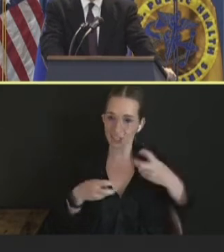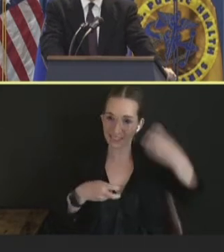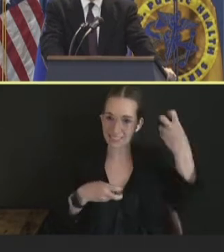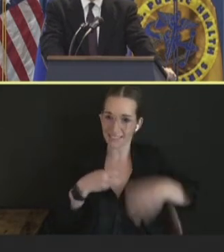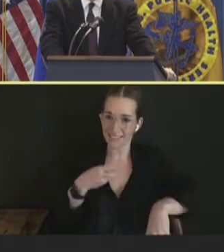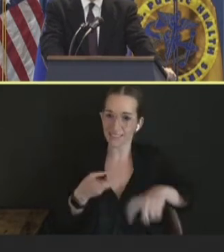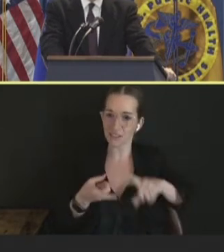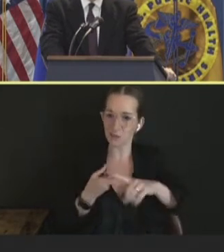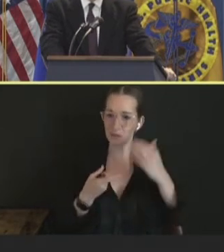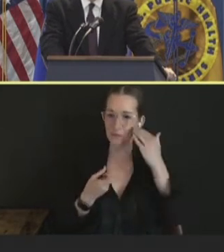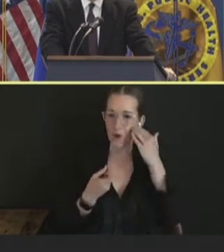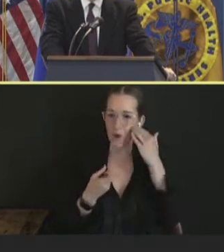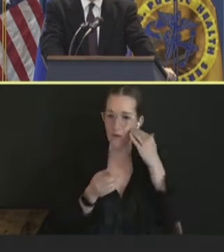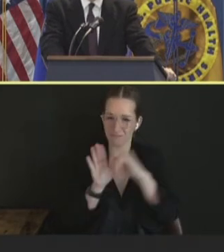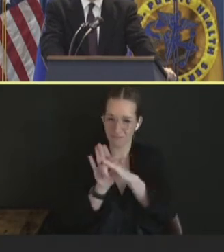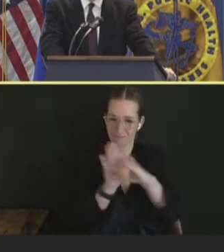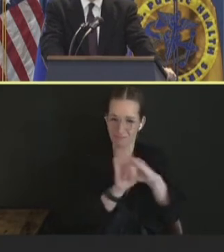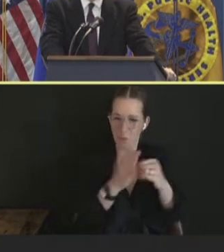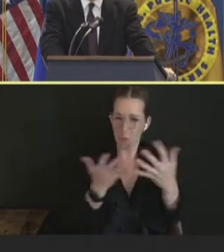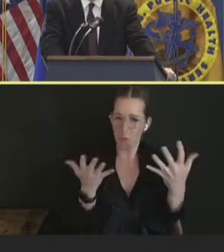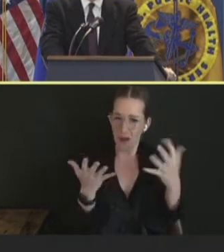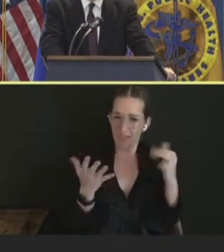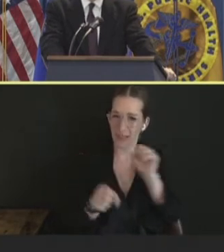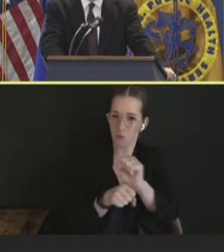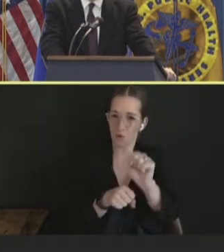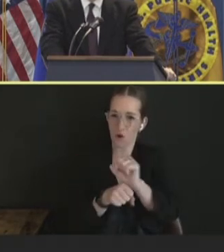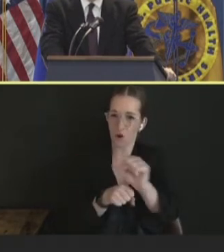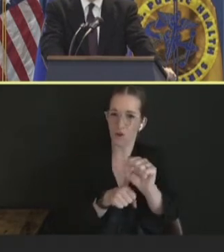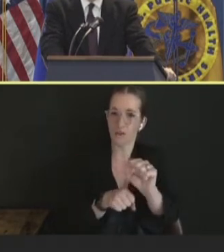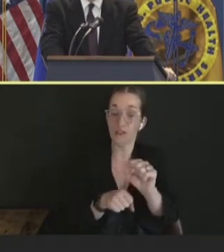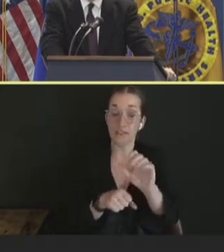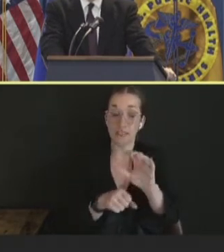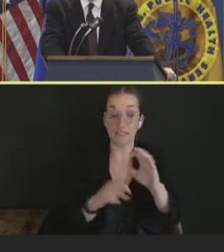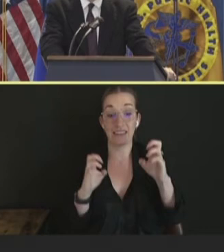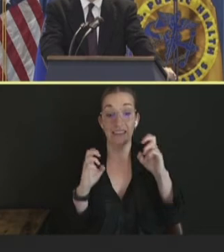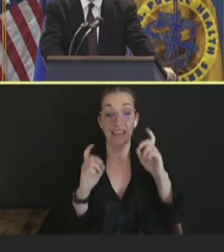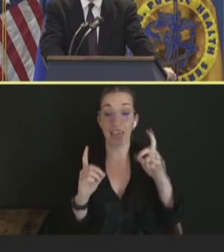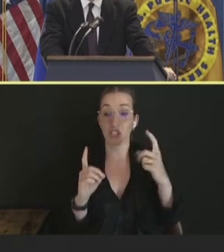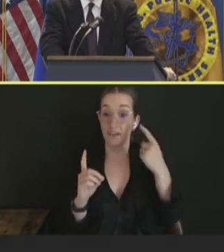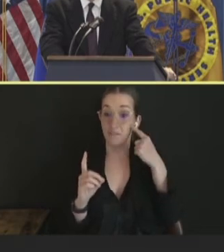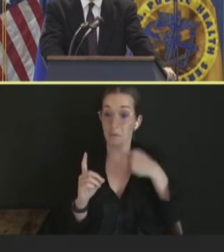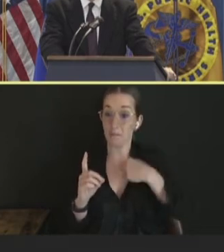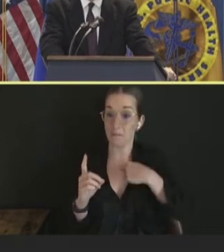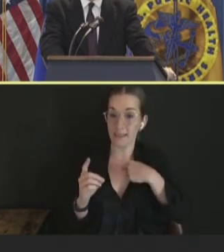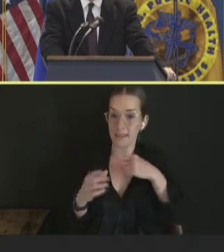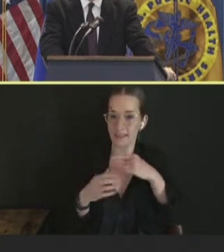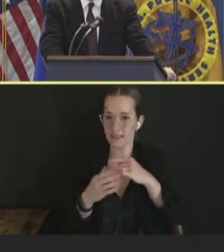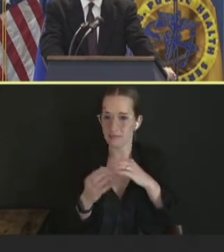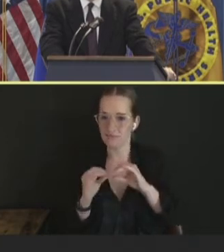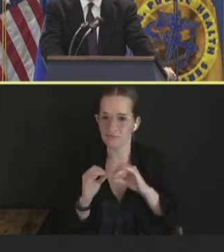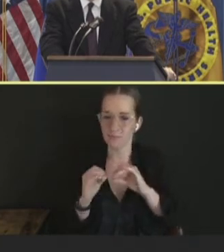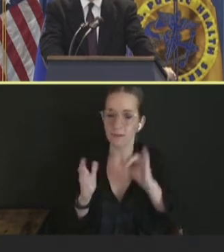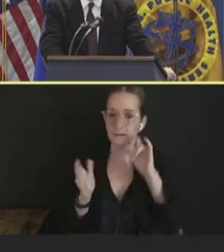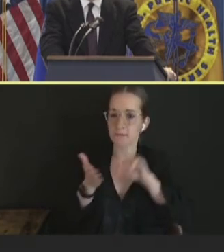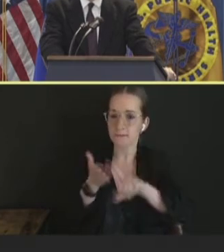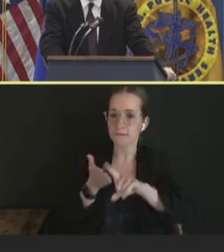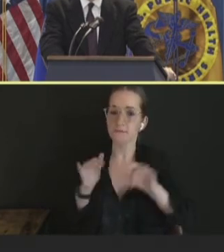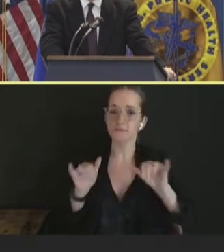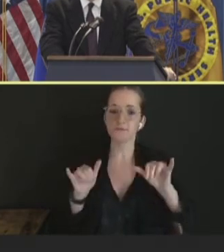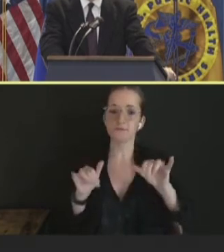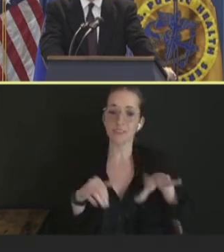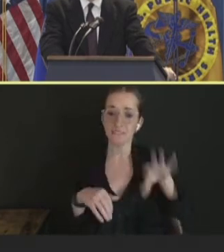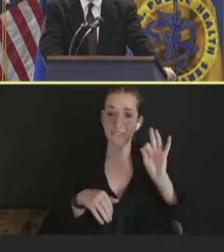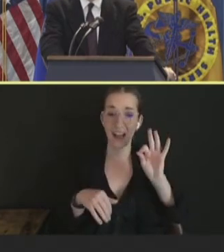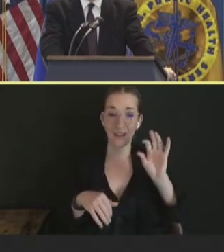that work is. A real education for me in chairing this subcommittee was finding out the scope